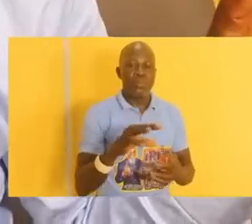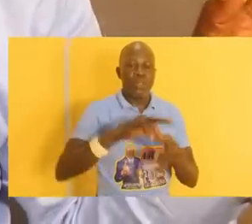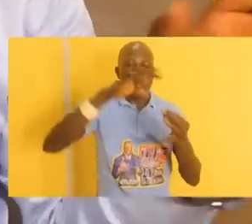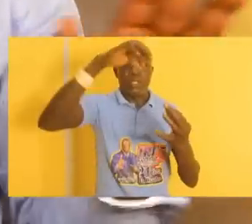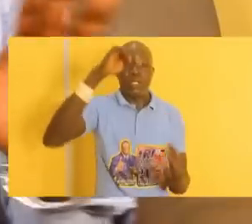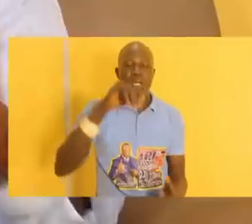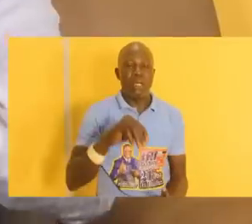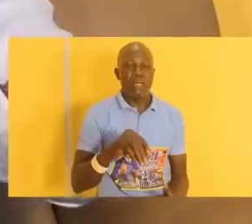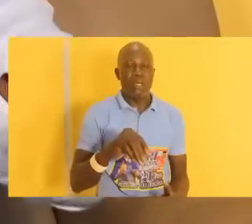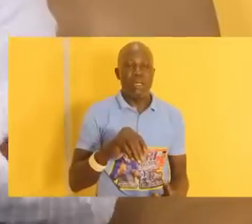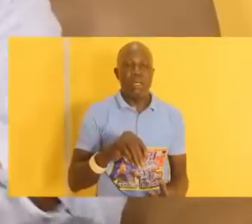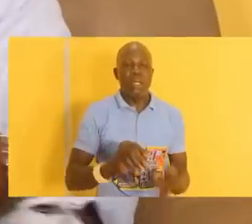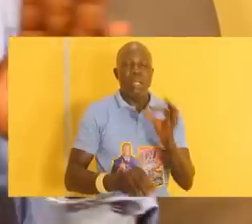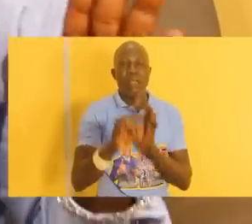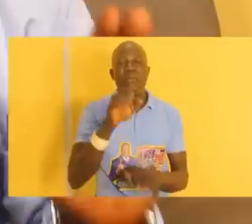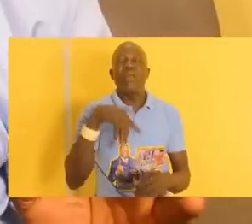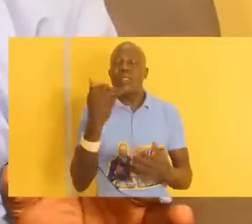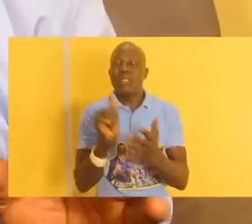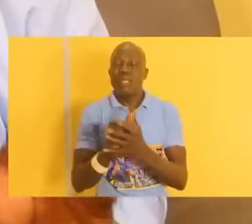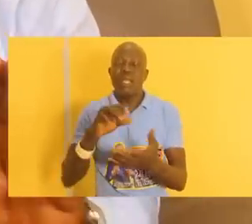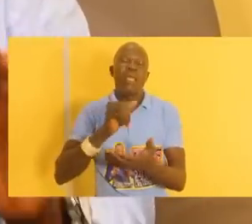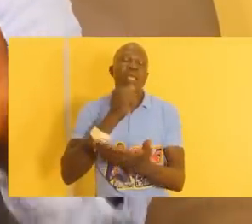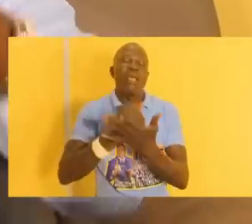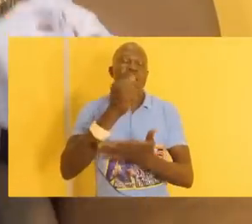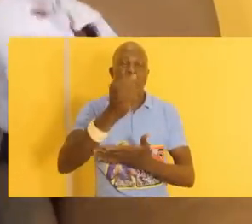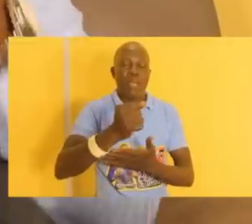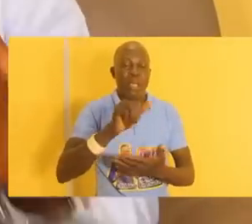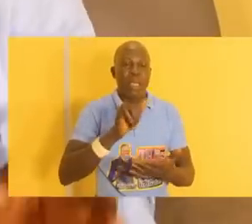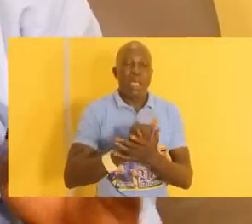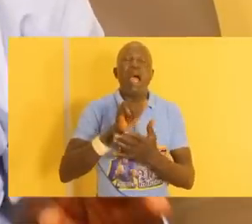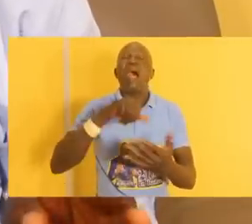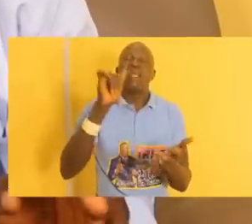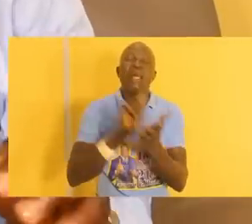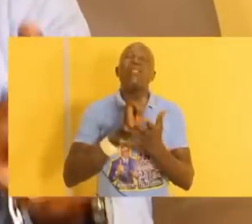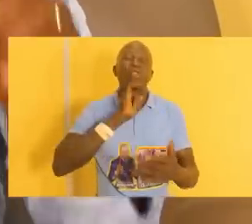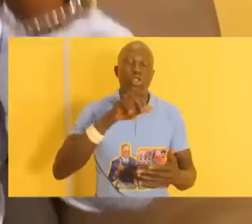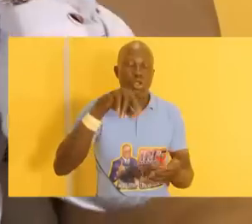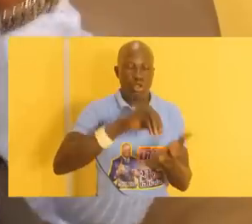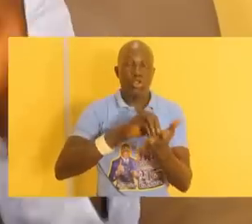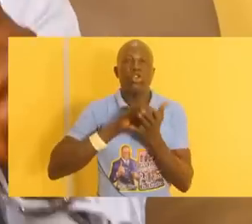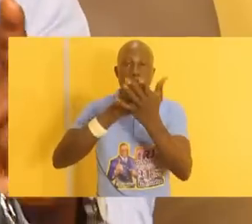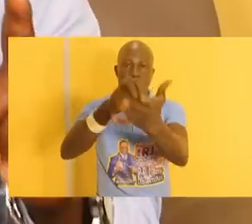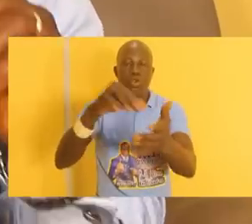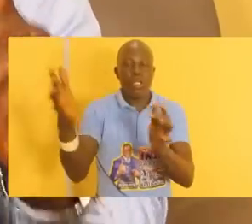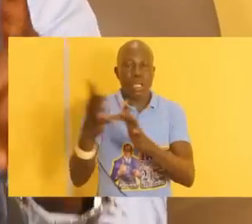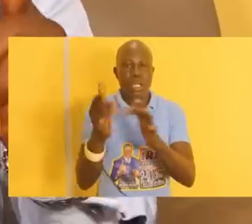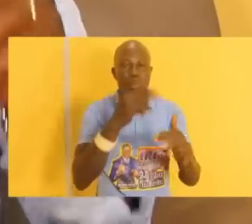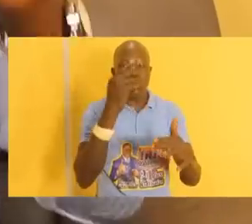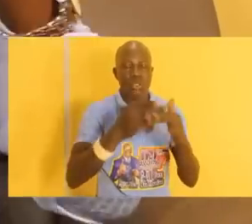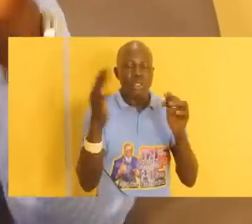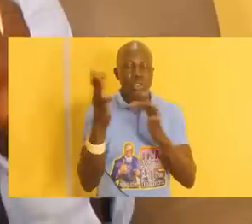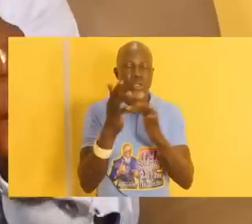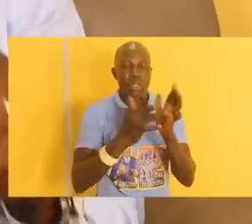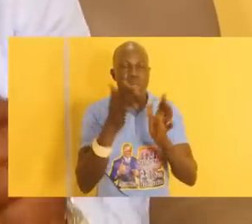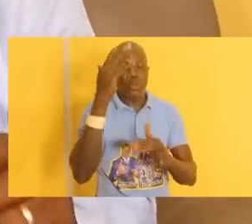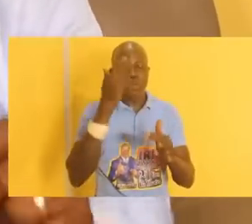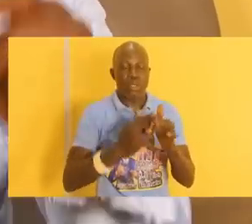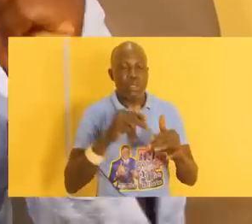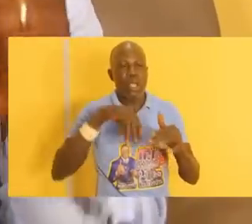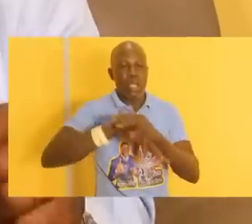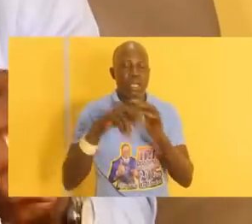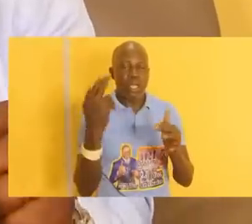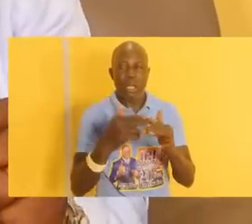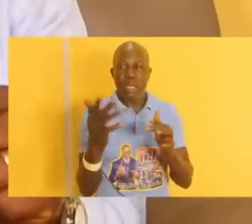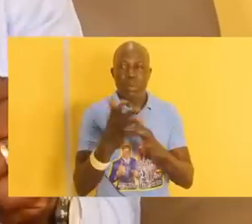Wednesday. It's a special day. And if you can say a special day, that means it's for you. In the name of Jesus. In the name